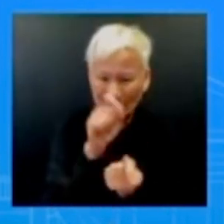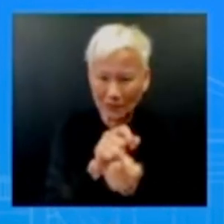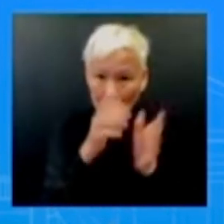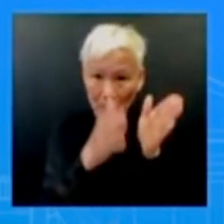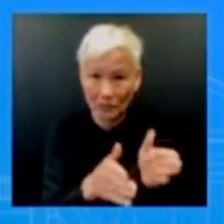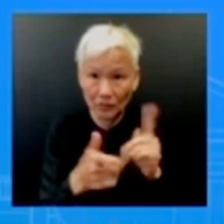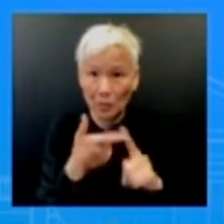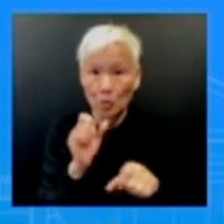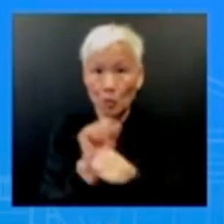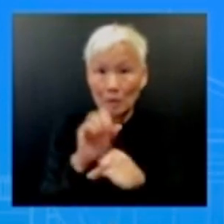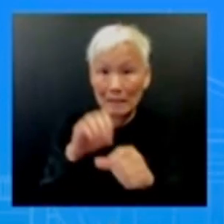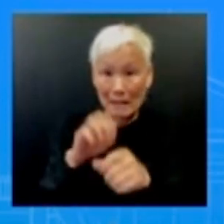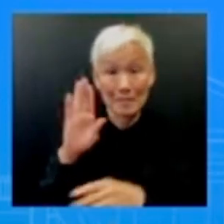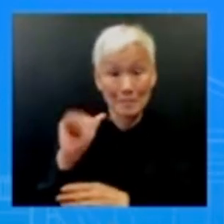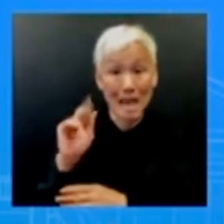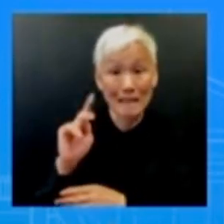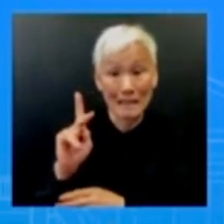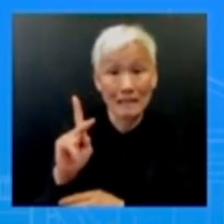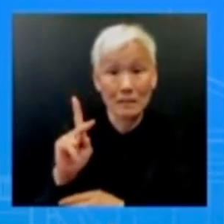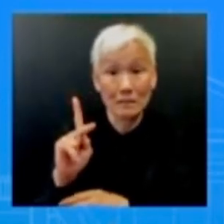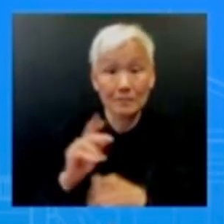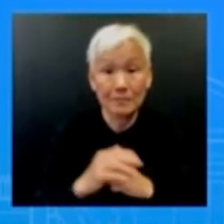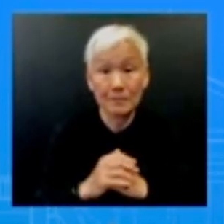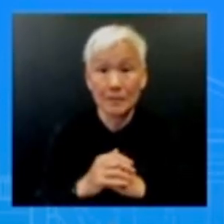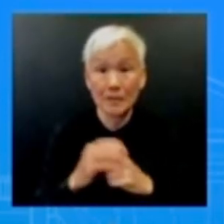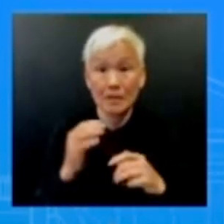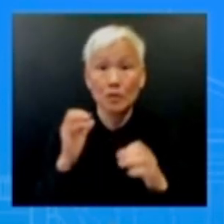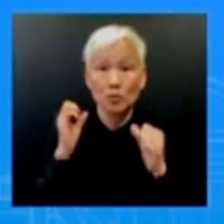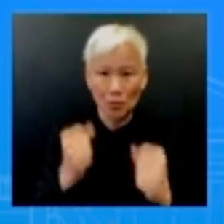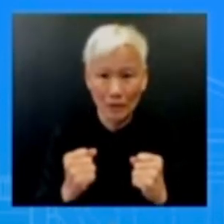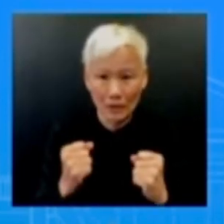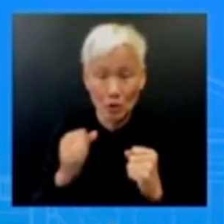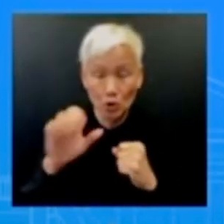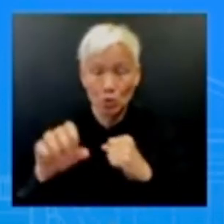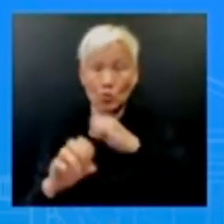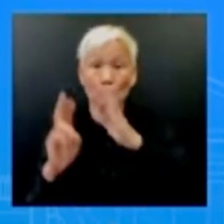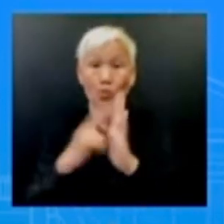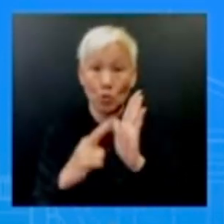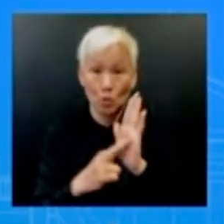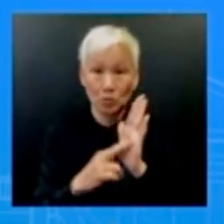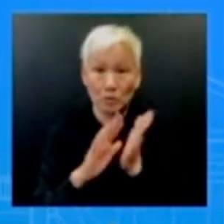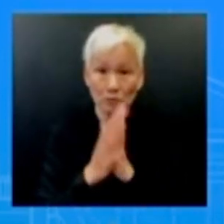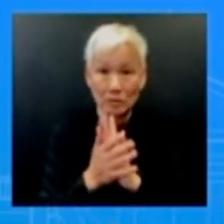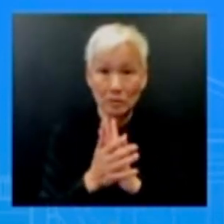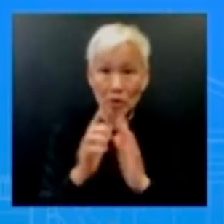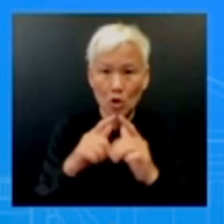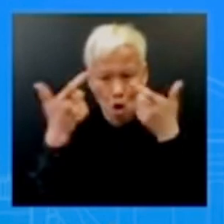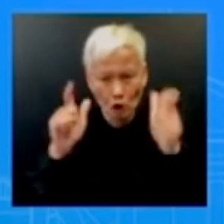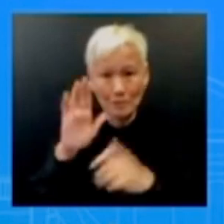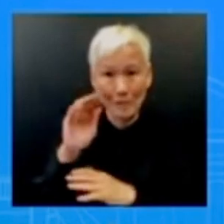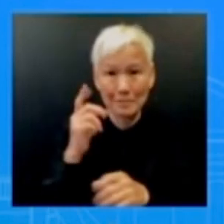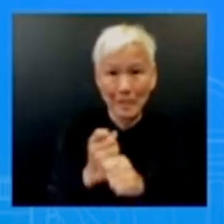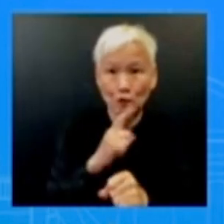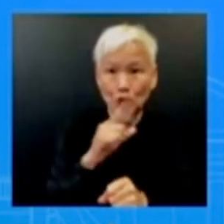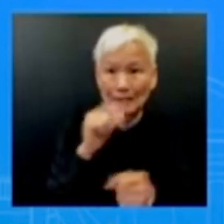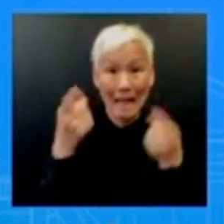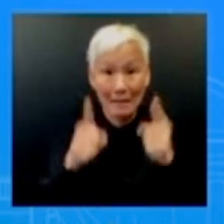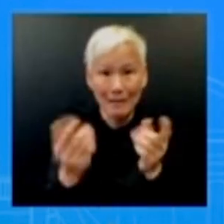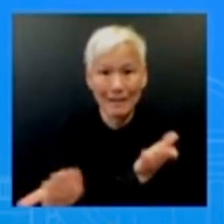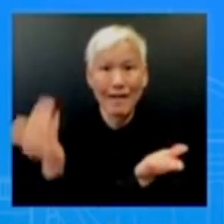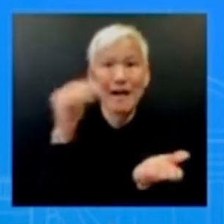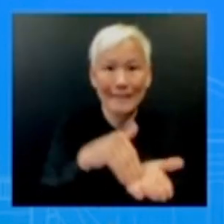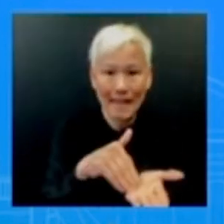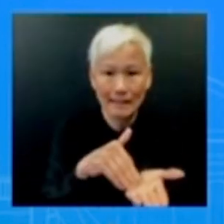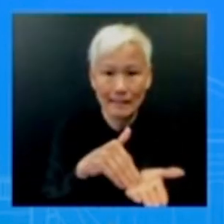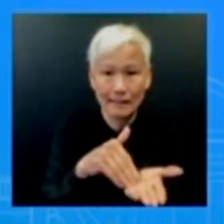bank regulators to strengthen the rules for larger banks so this doesn't happen again. As you know, and I've said this many times before, in 2018 we